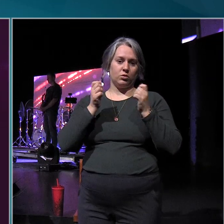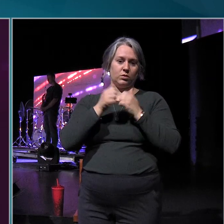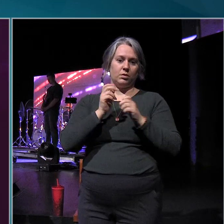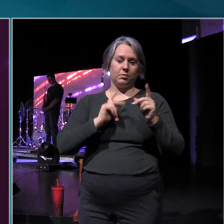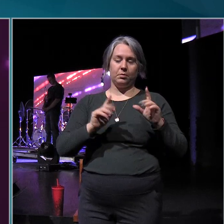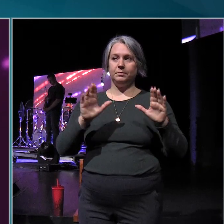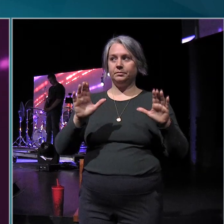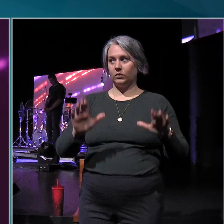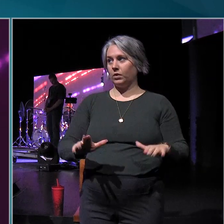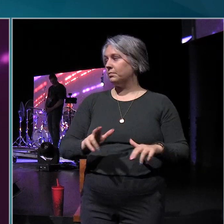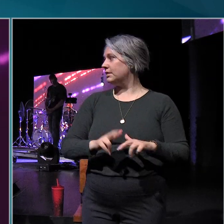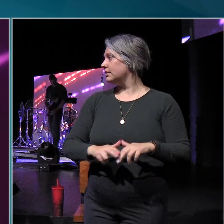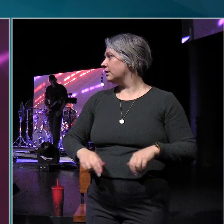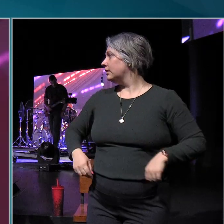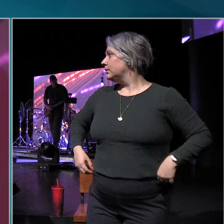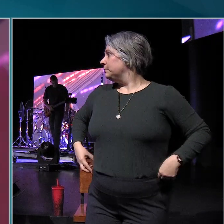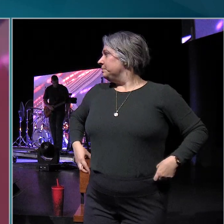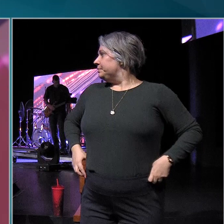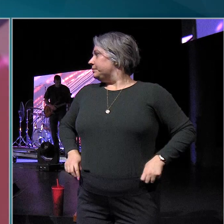seated.